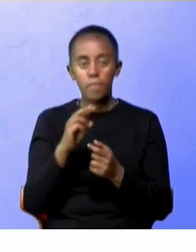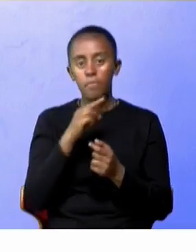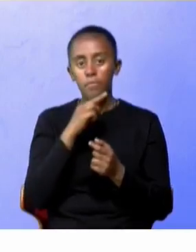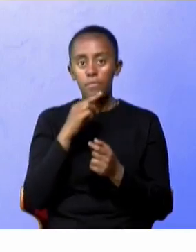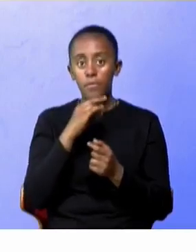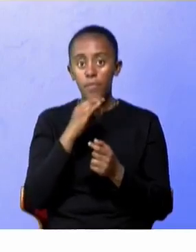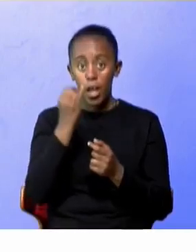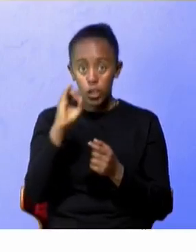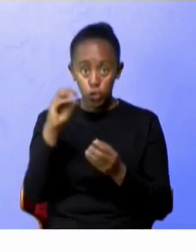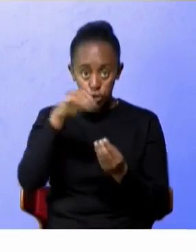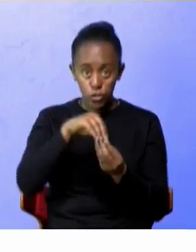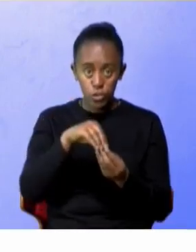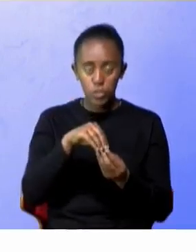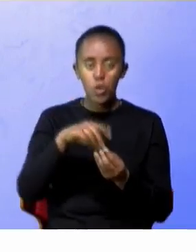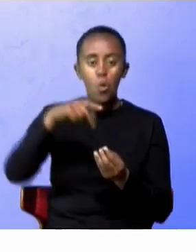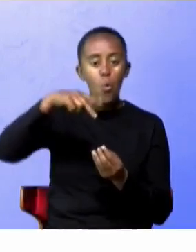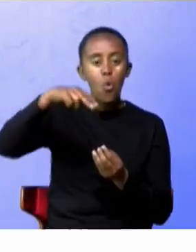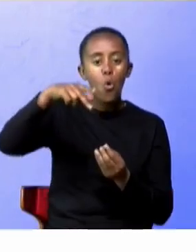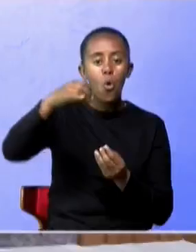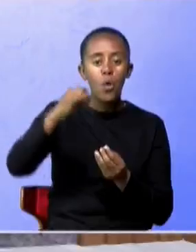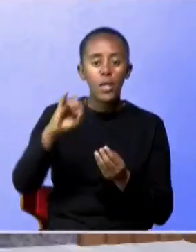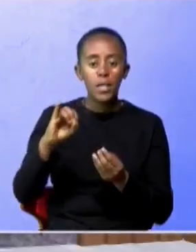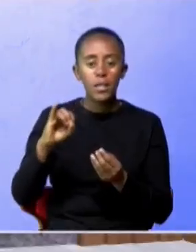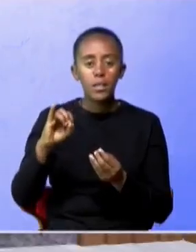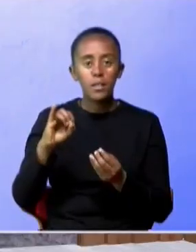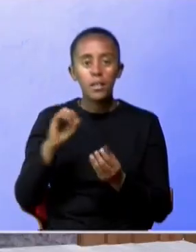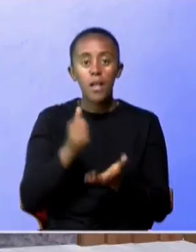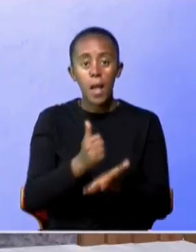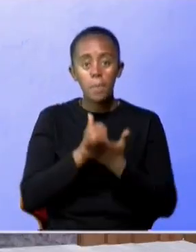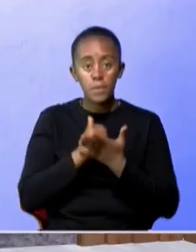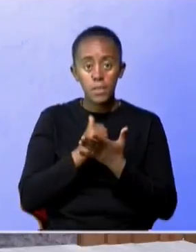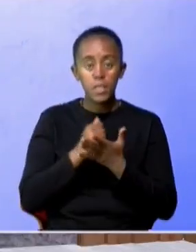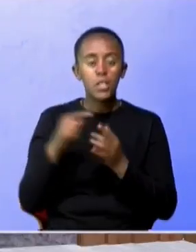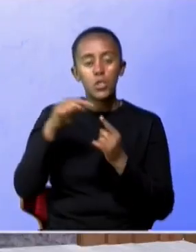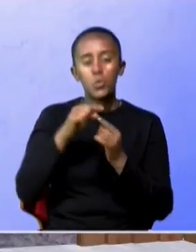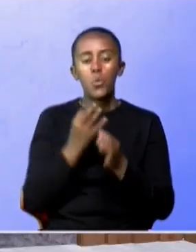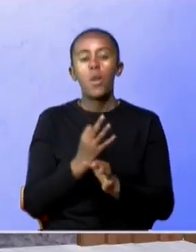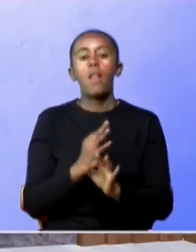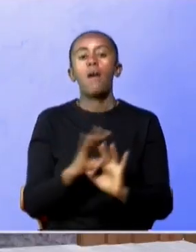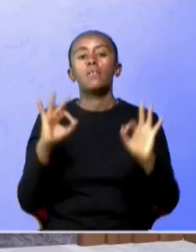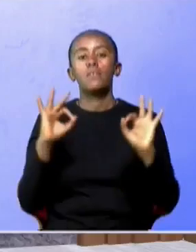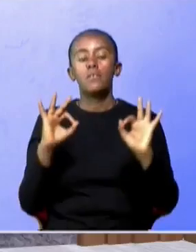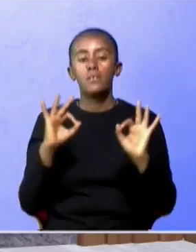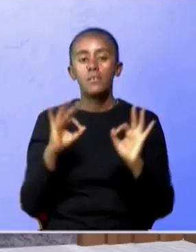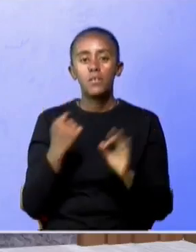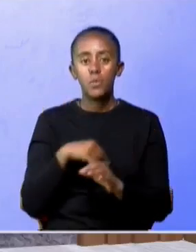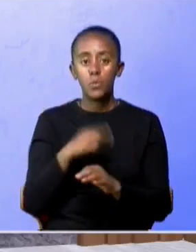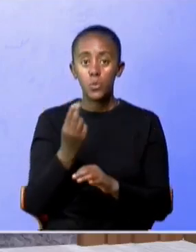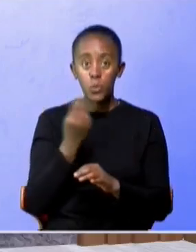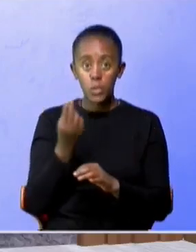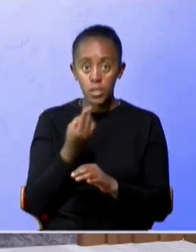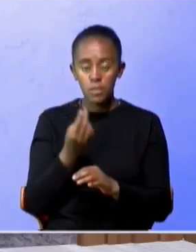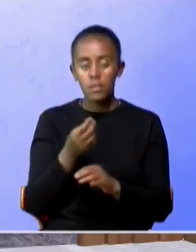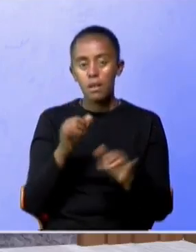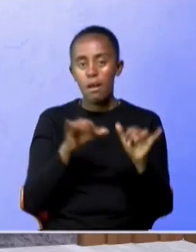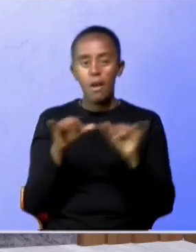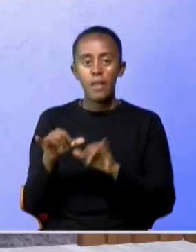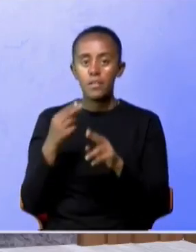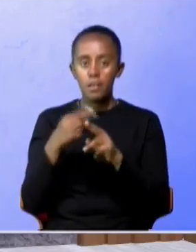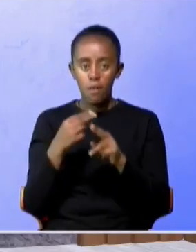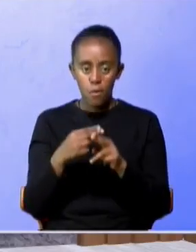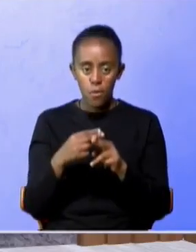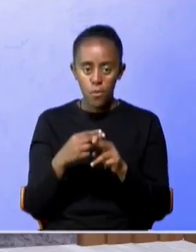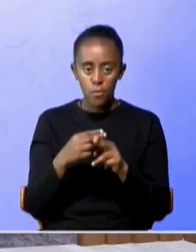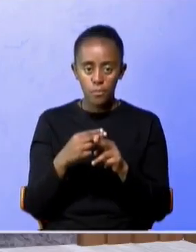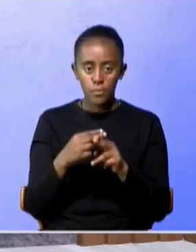ing. Walking. Walking helps me to relax. So we use this gerund as a noun here.